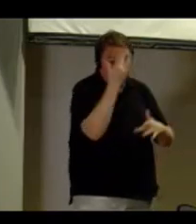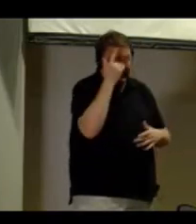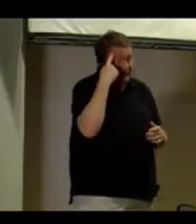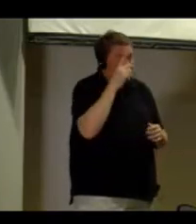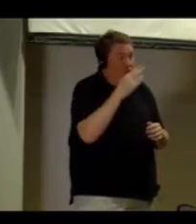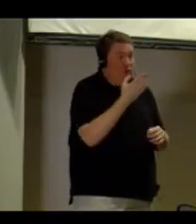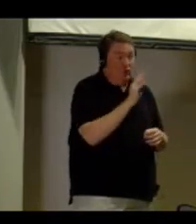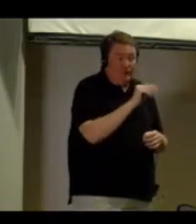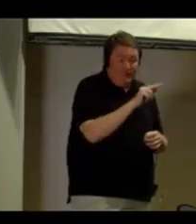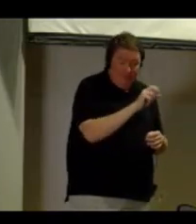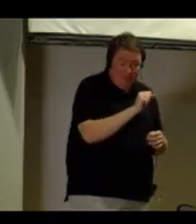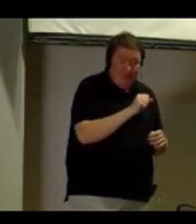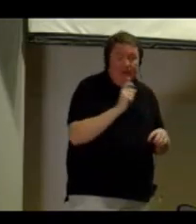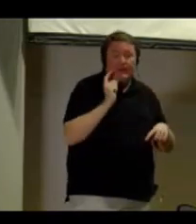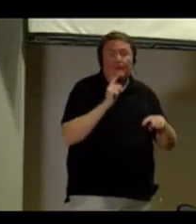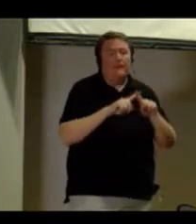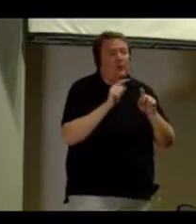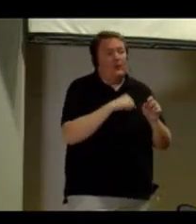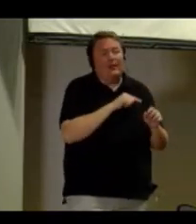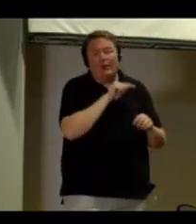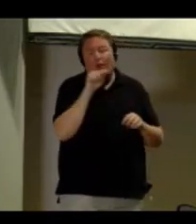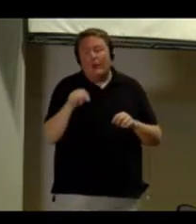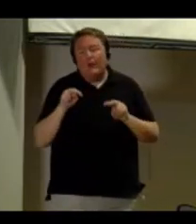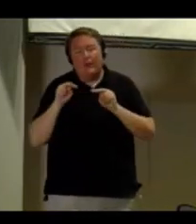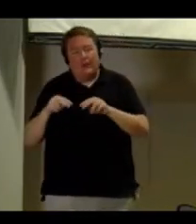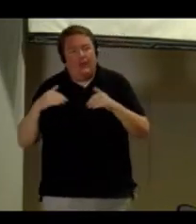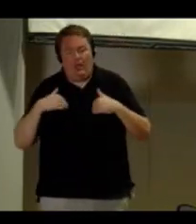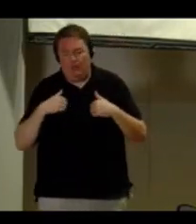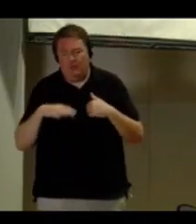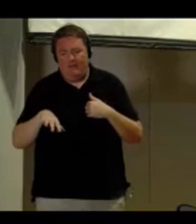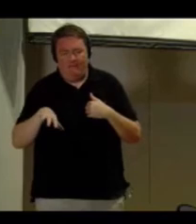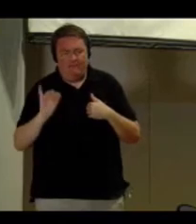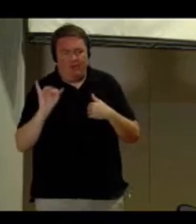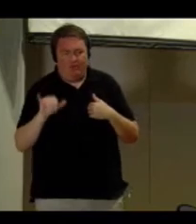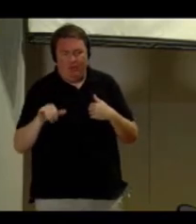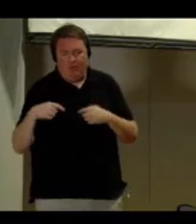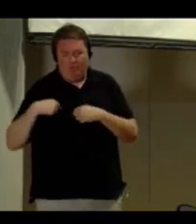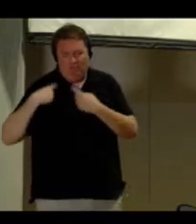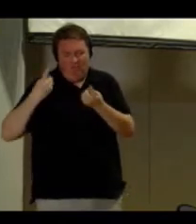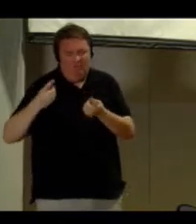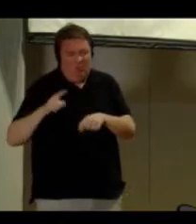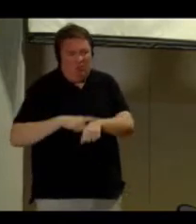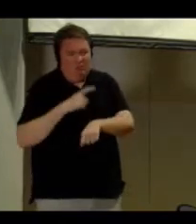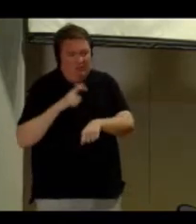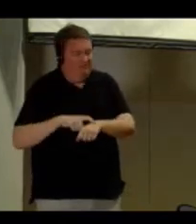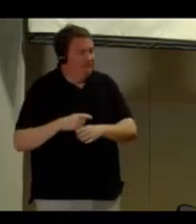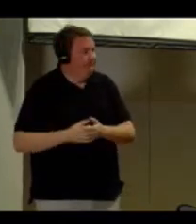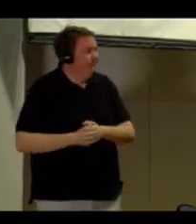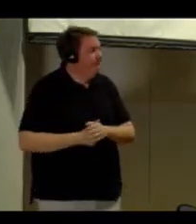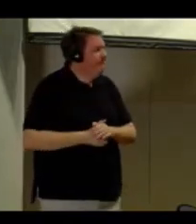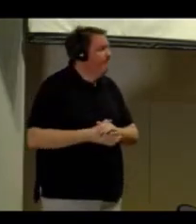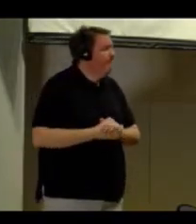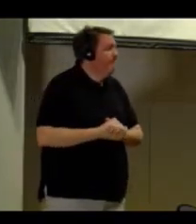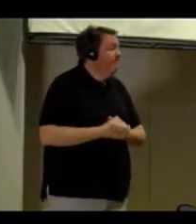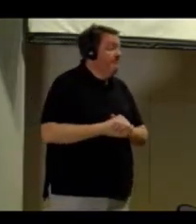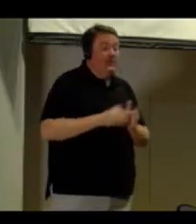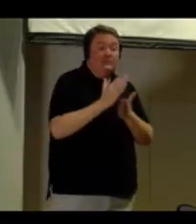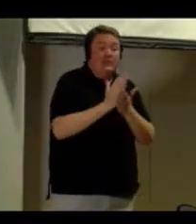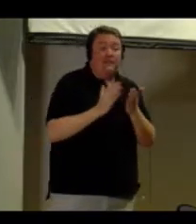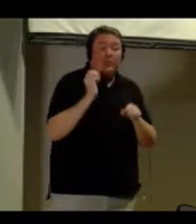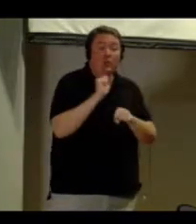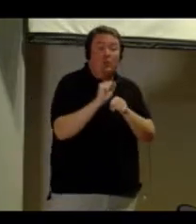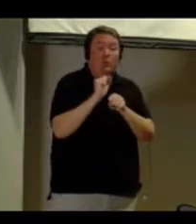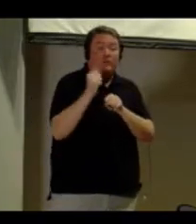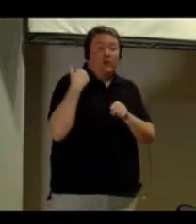time. So there's the place to go and find the information there. In other cases, so for example, some of the work that we do at